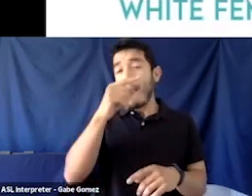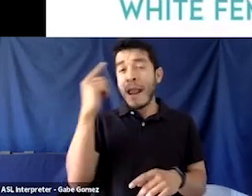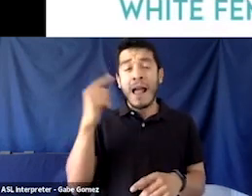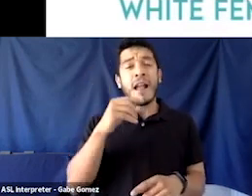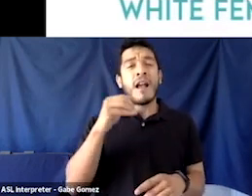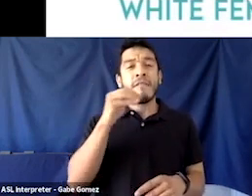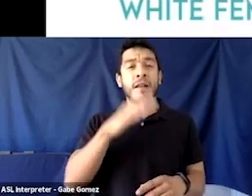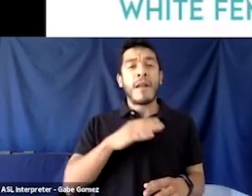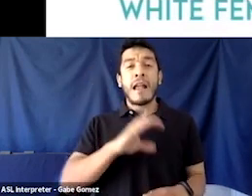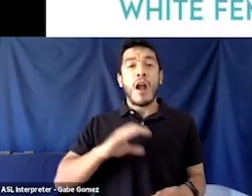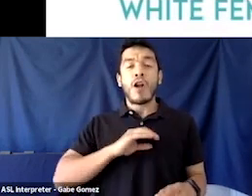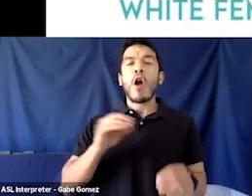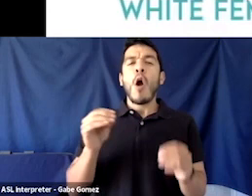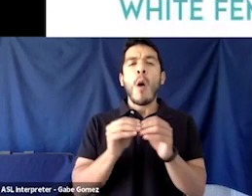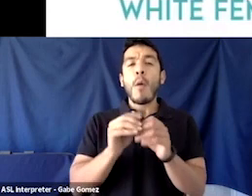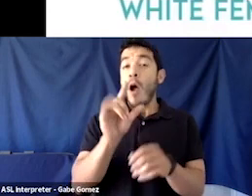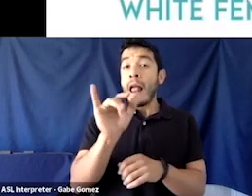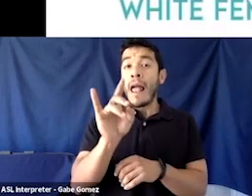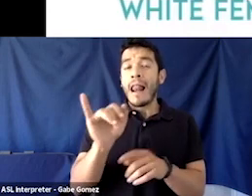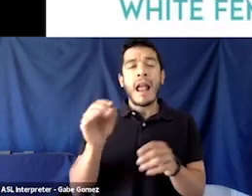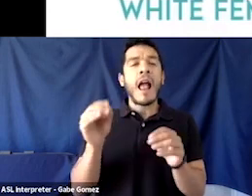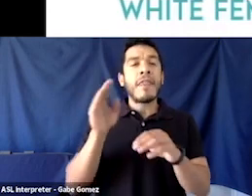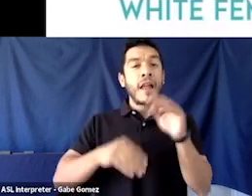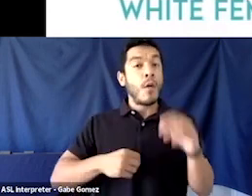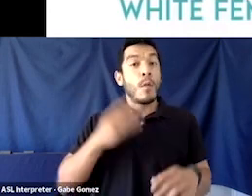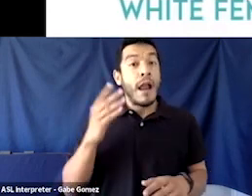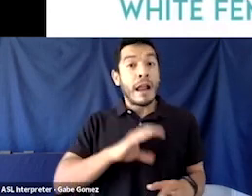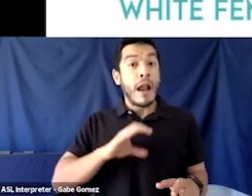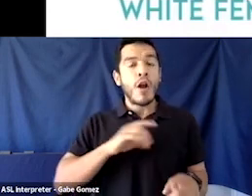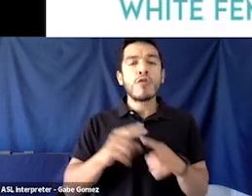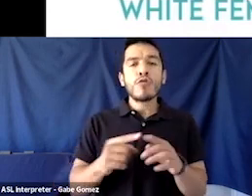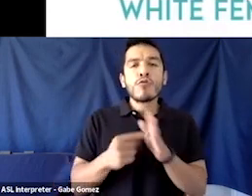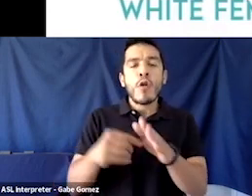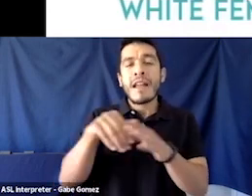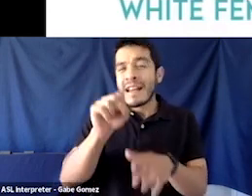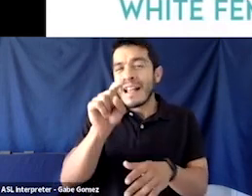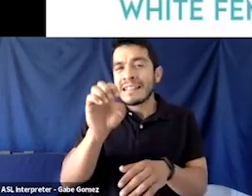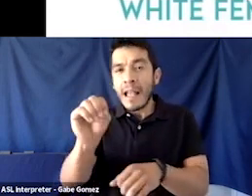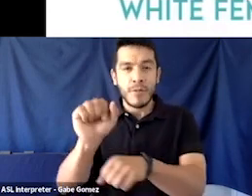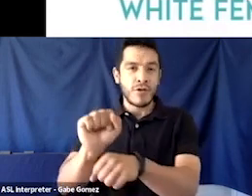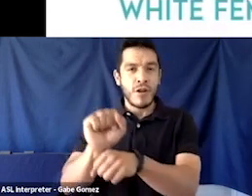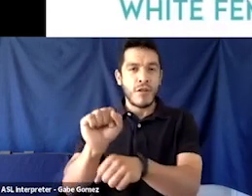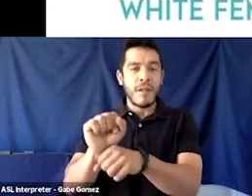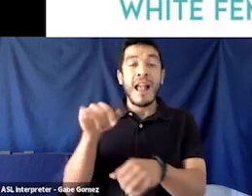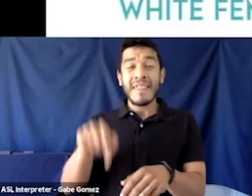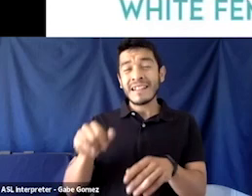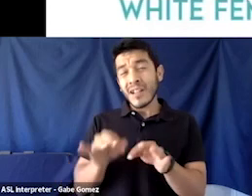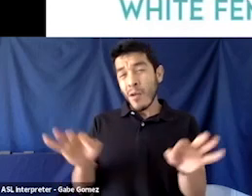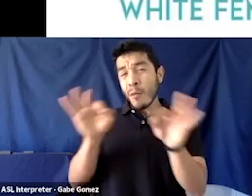female characters of color and white female characters to be shown in a STEM occupation. This is especially important because